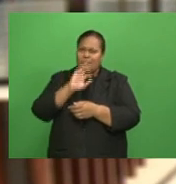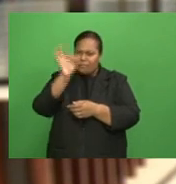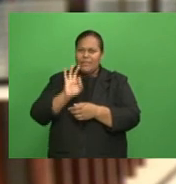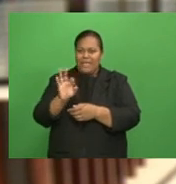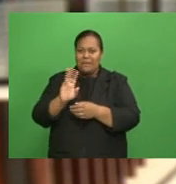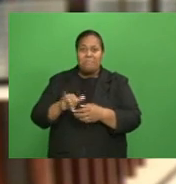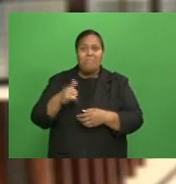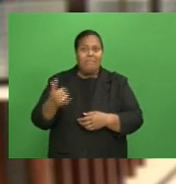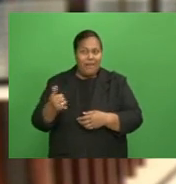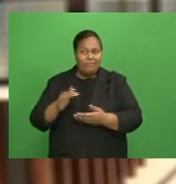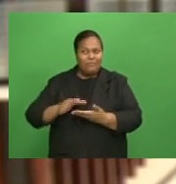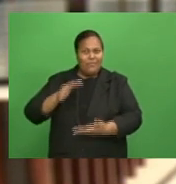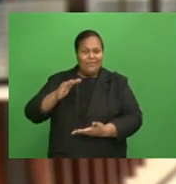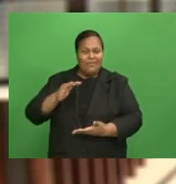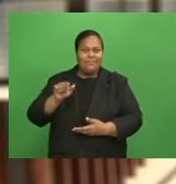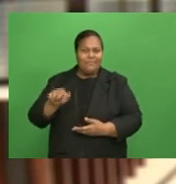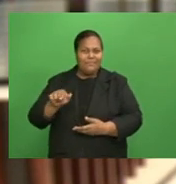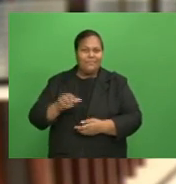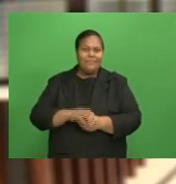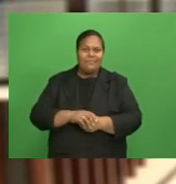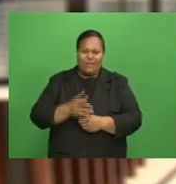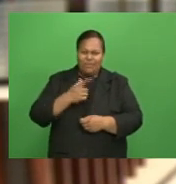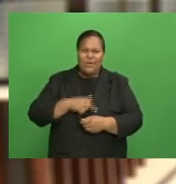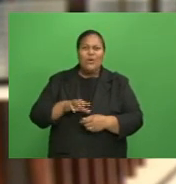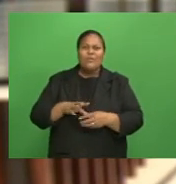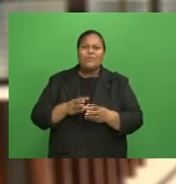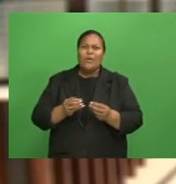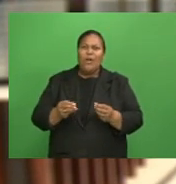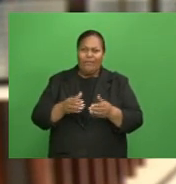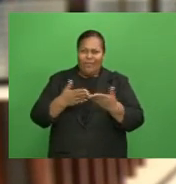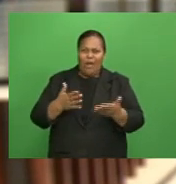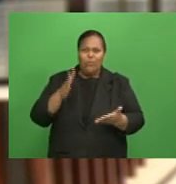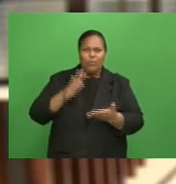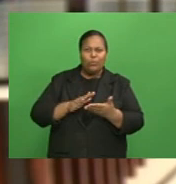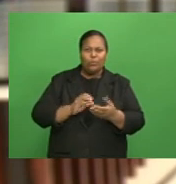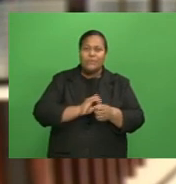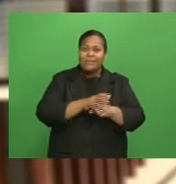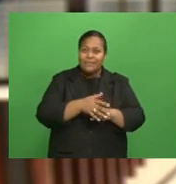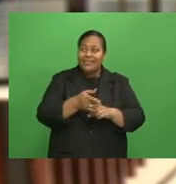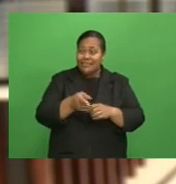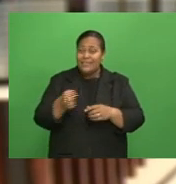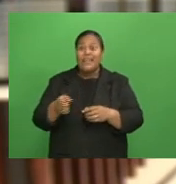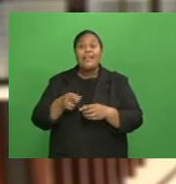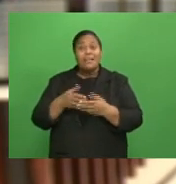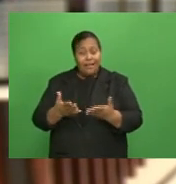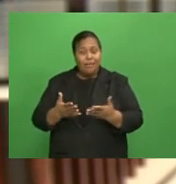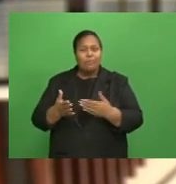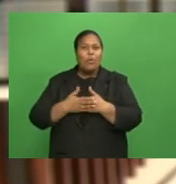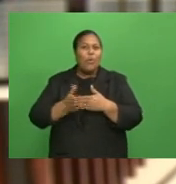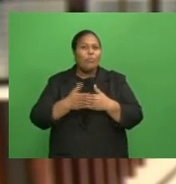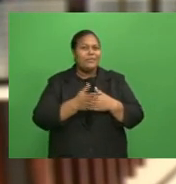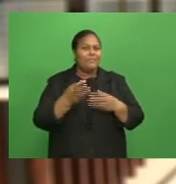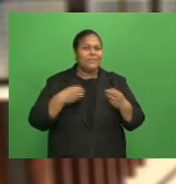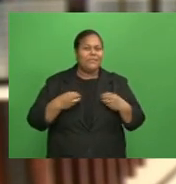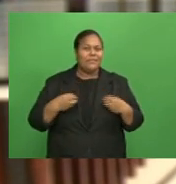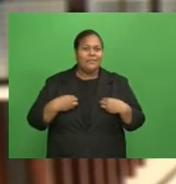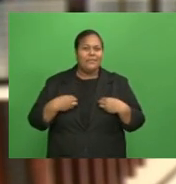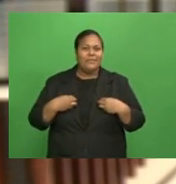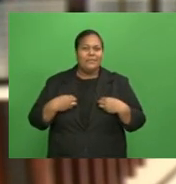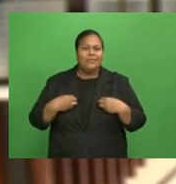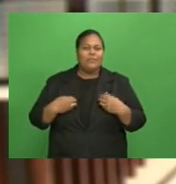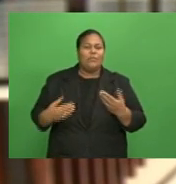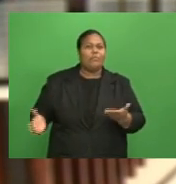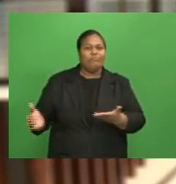as a wide-scale easing in coronavirus lockdowns allowed entire sectors to reopen, enabling a recovery from